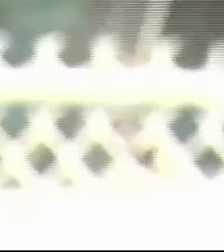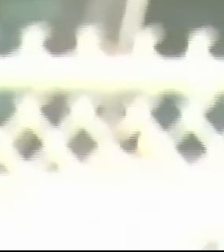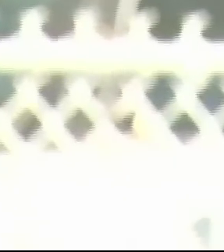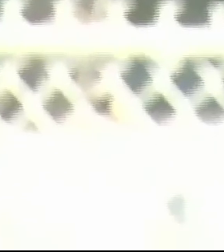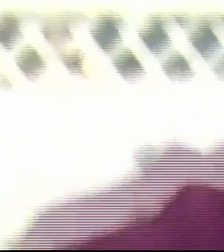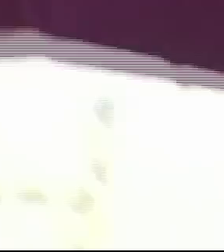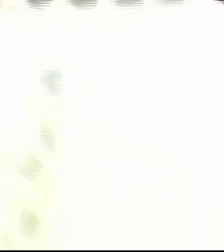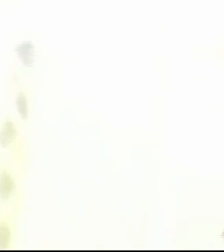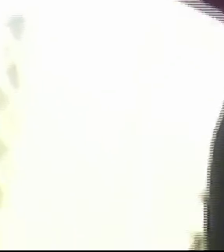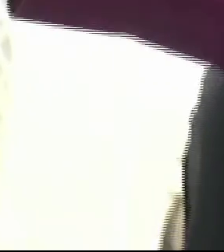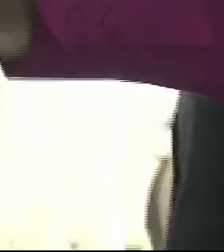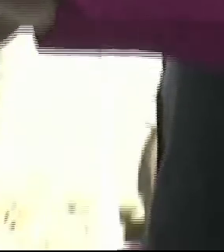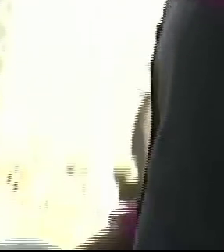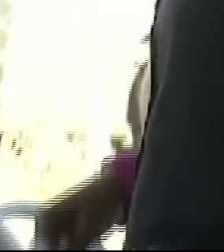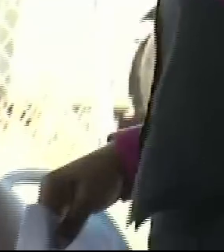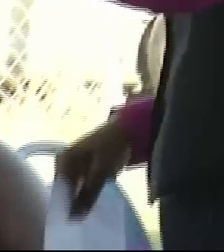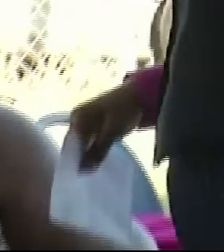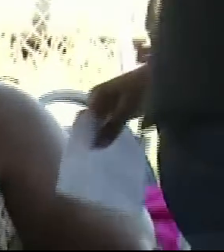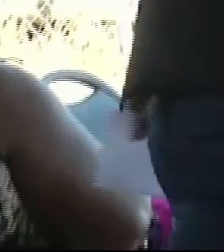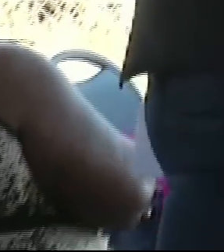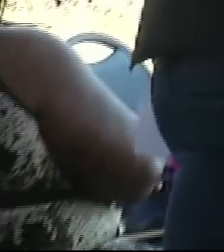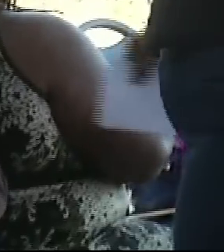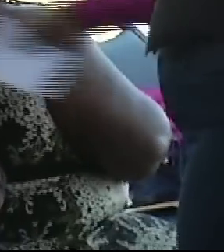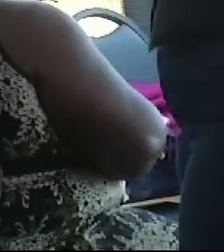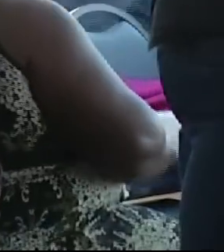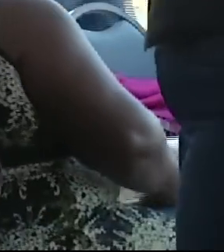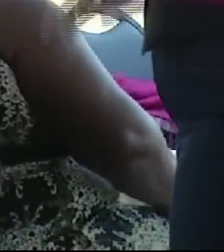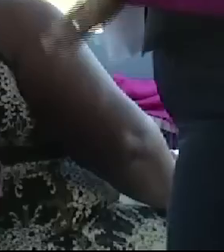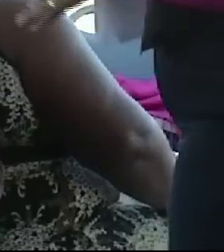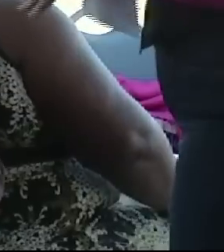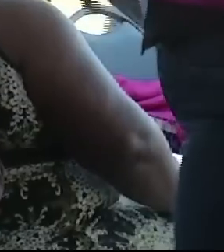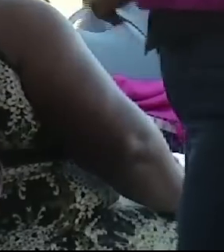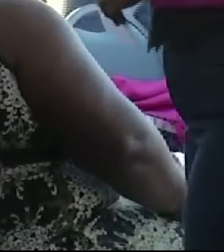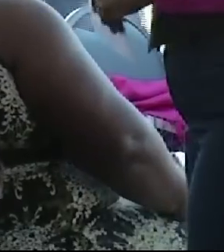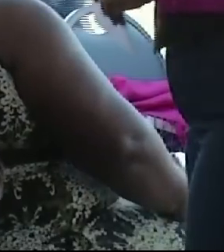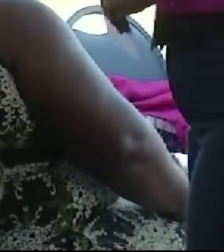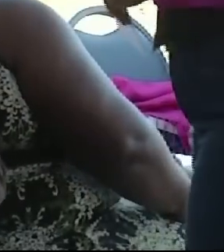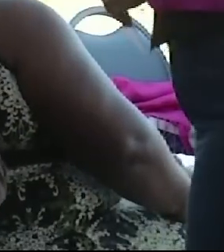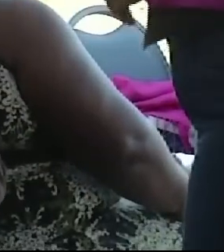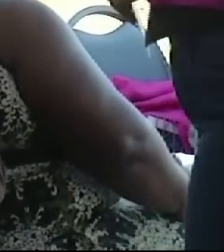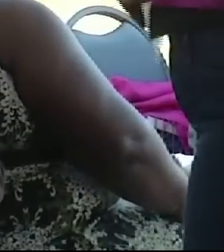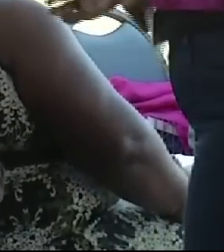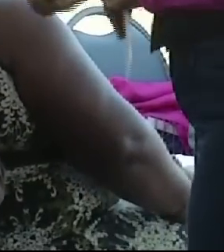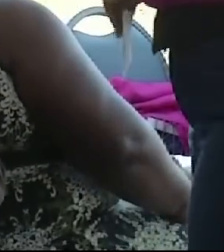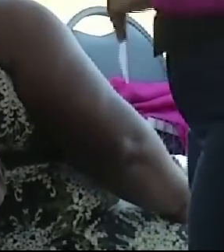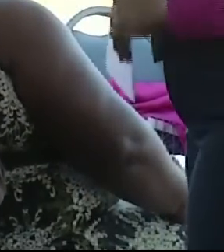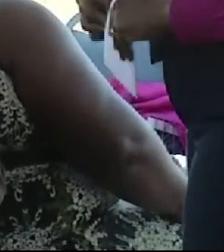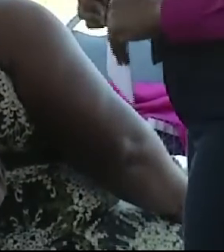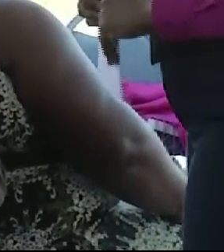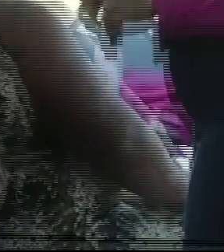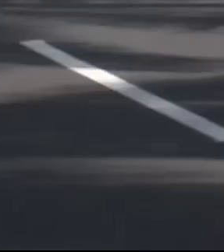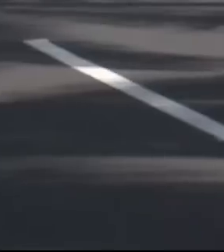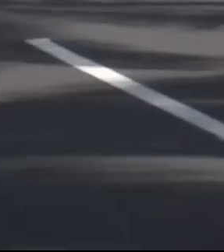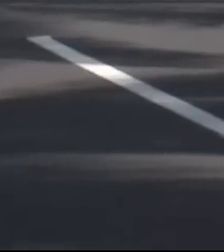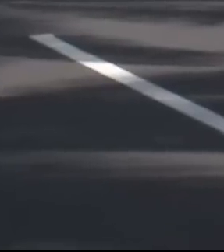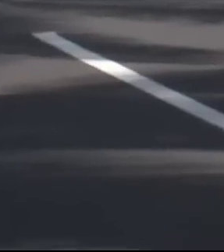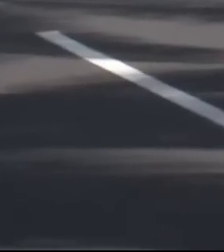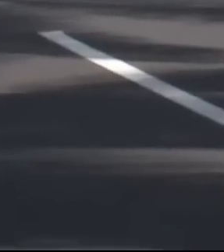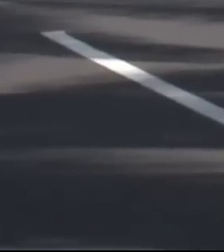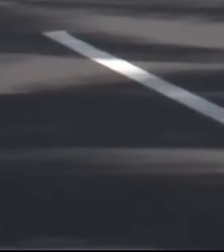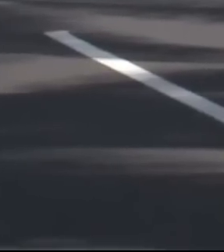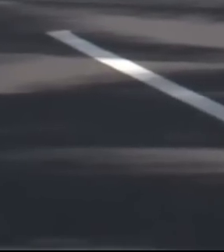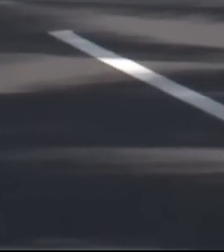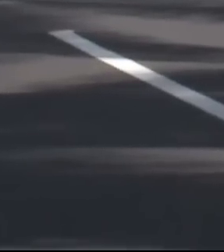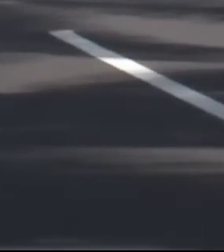the president of the Bahamas Union of Teachers speaking out for the first time about a suspension. We've got the details straight ahead. Several employees